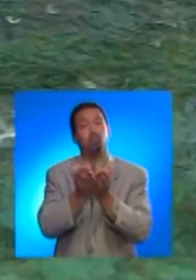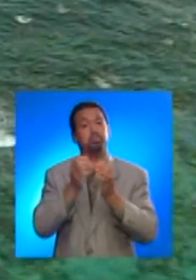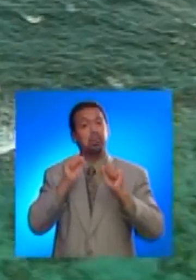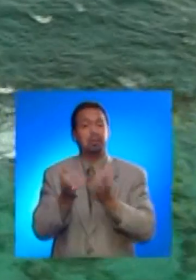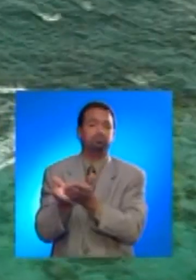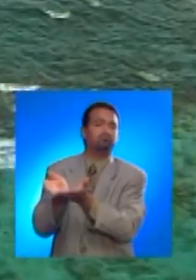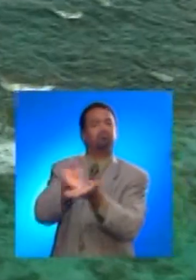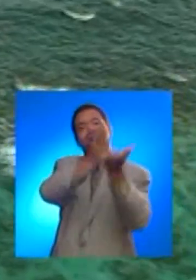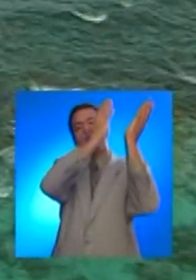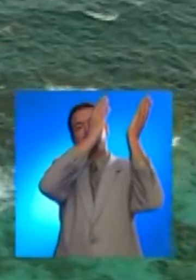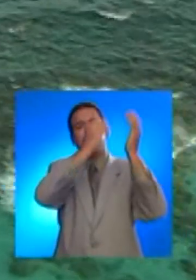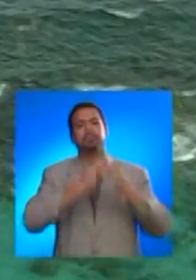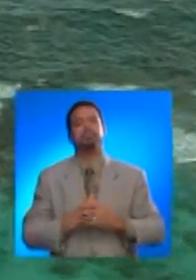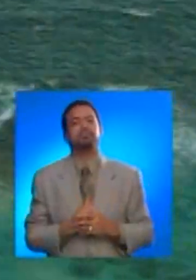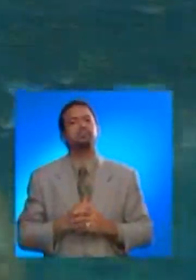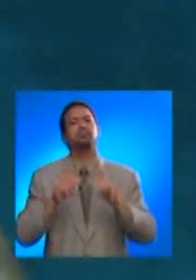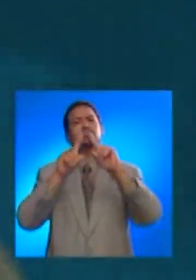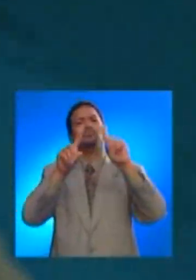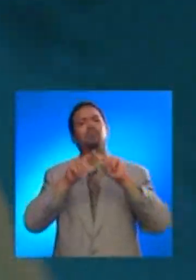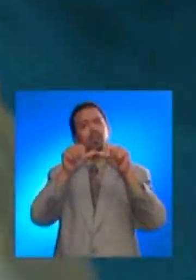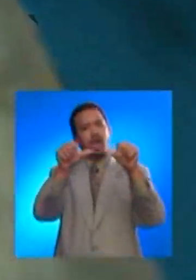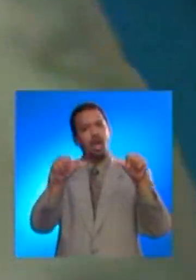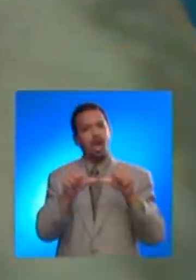including large ships.